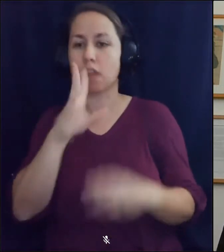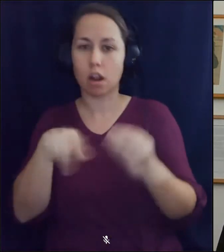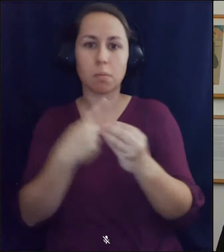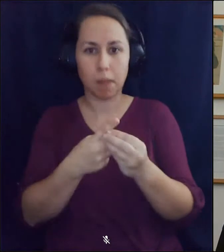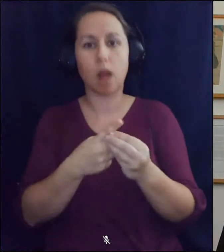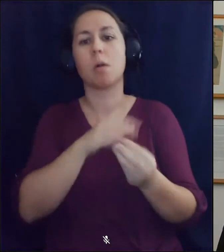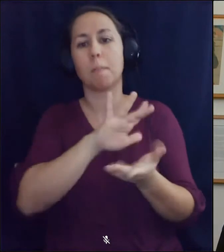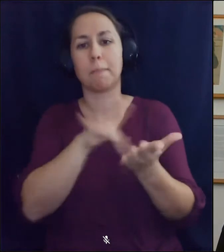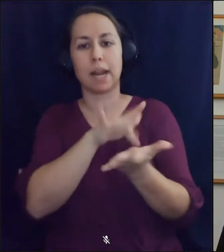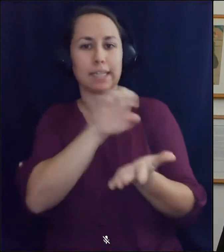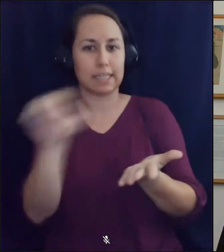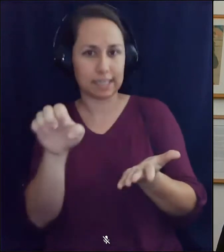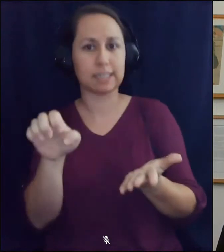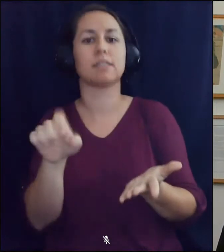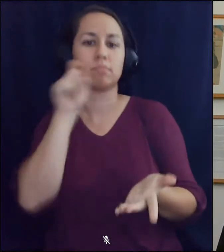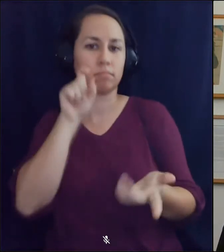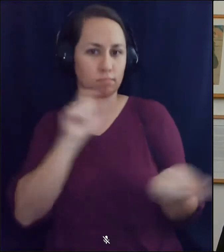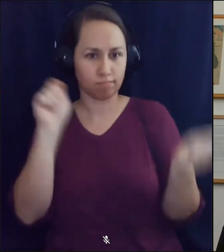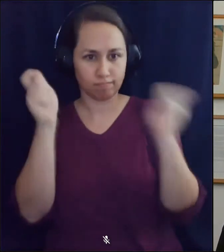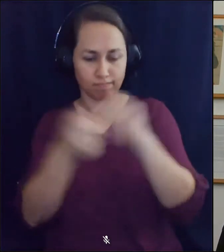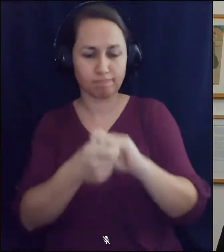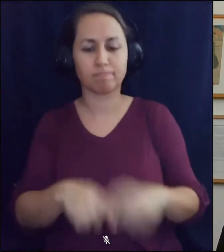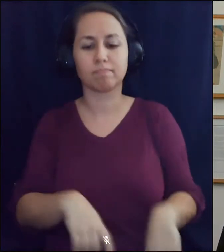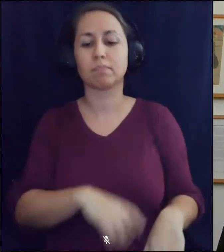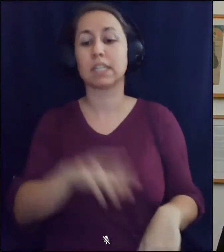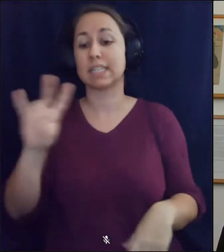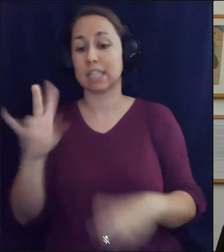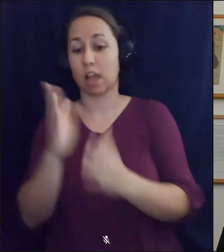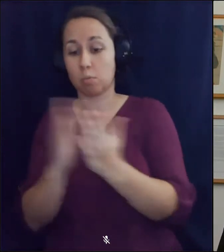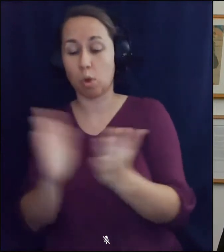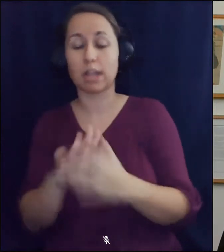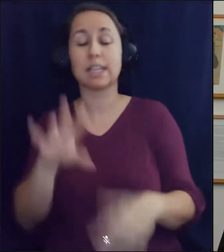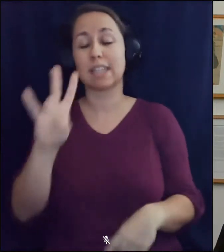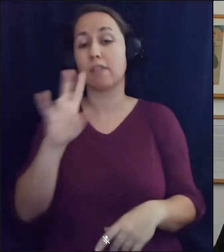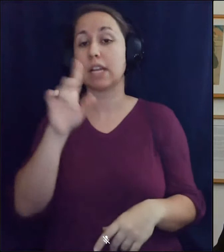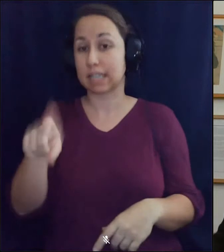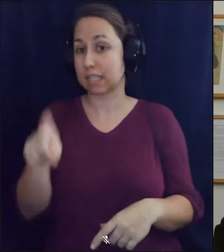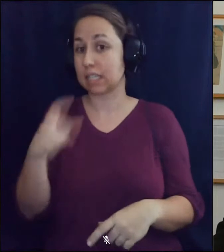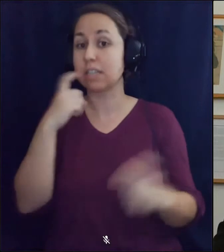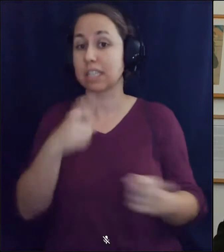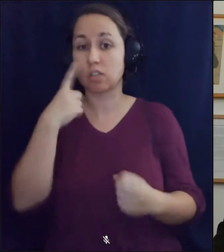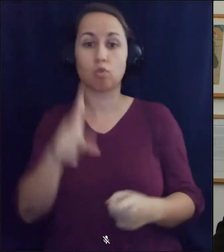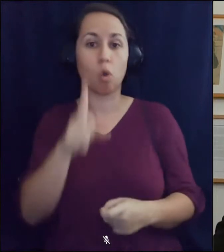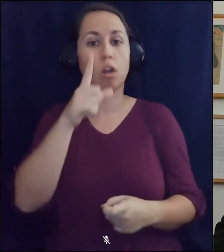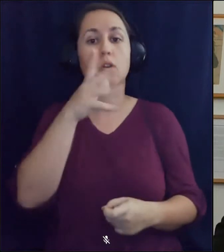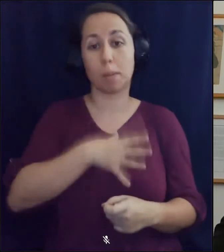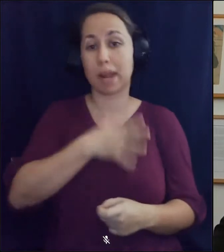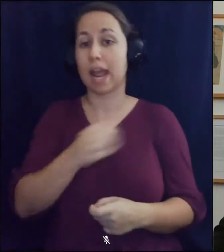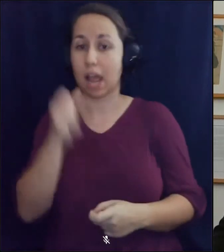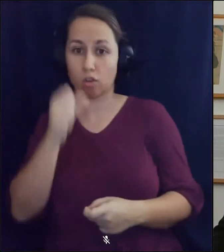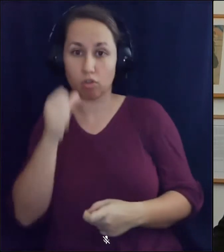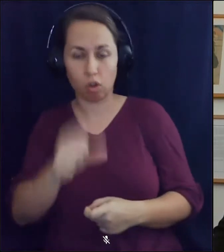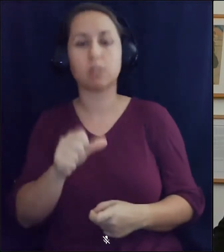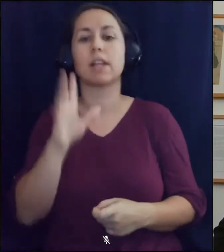Africa. And her second, The Seven Necessary Sins for Women and Girls, took her disruption worldwide. Her